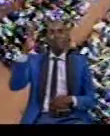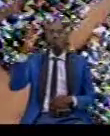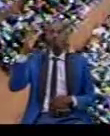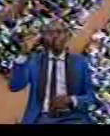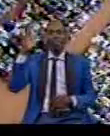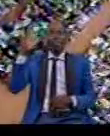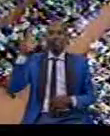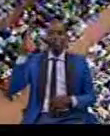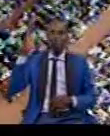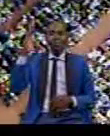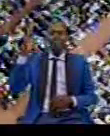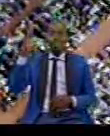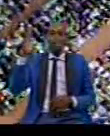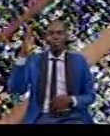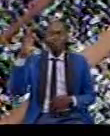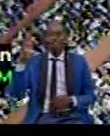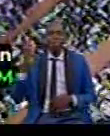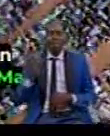people's testimony.